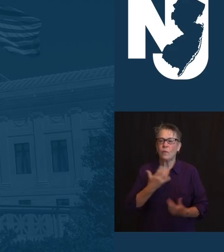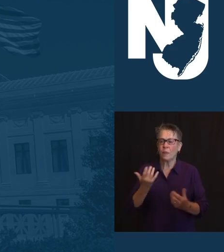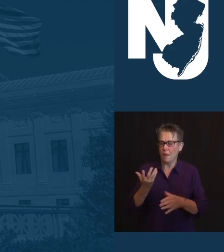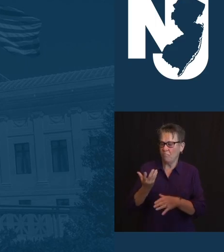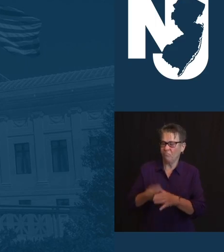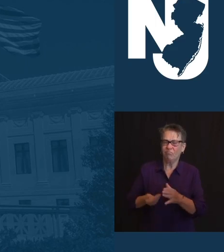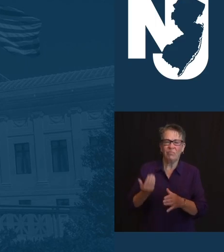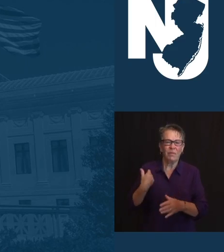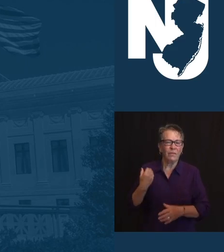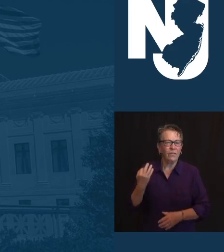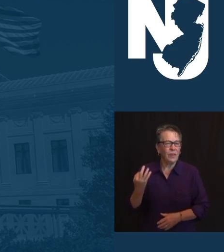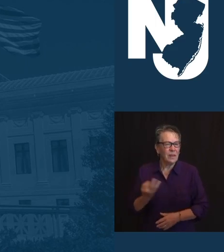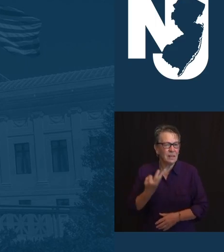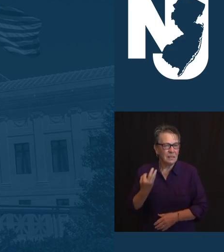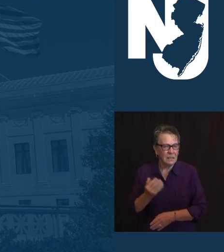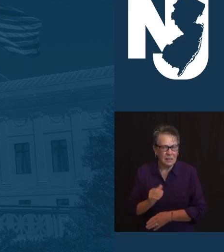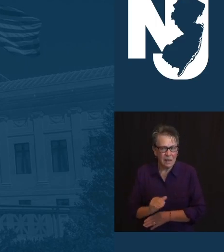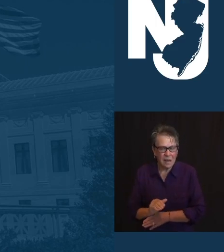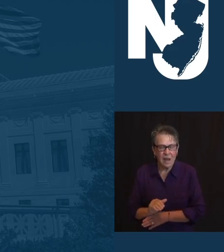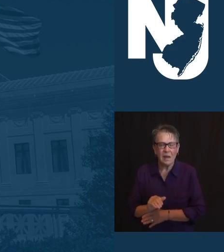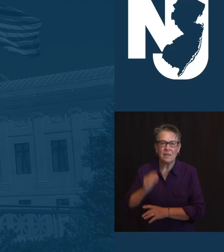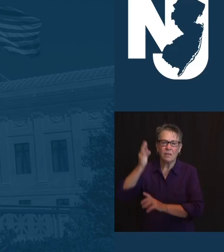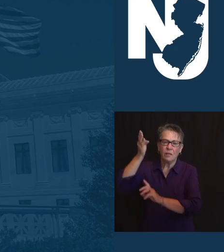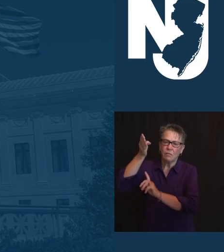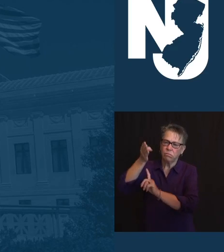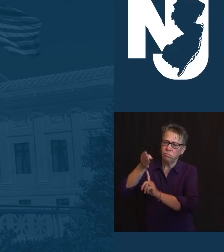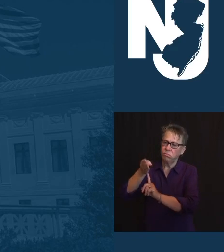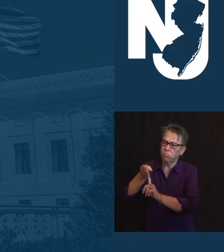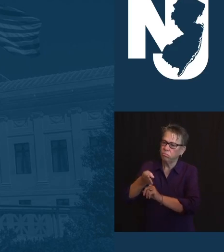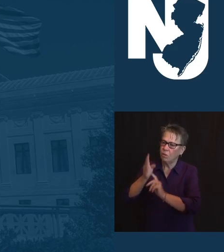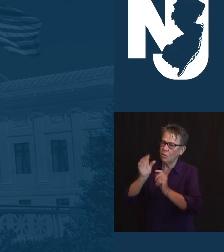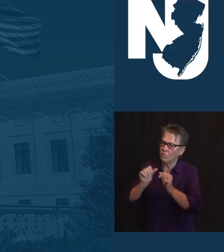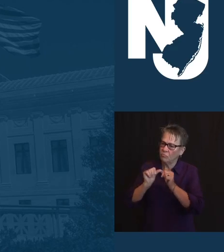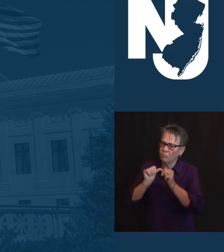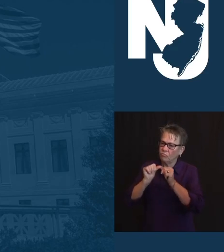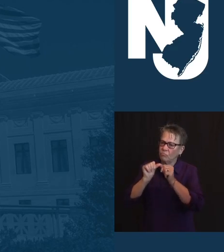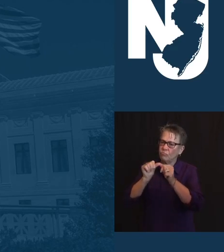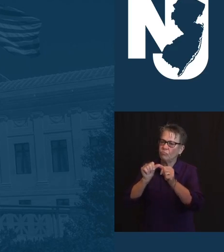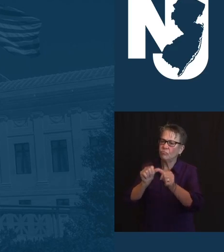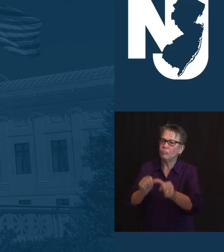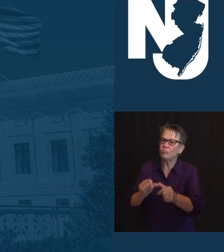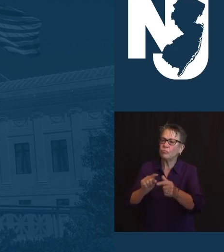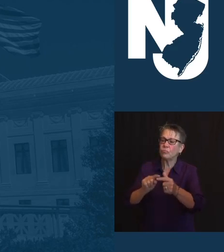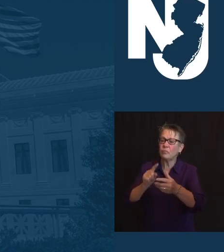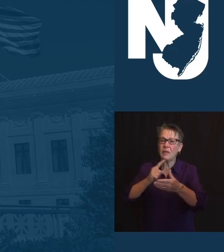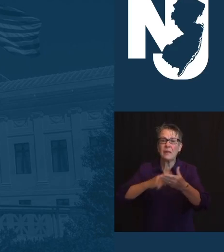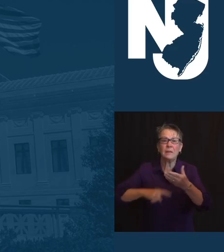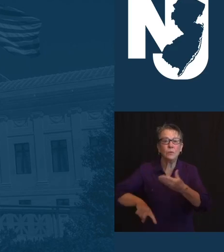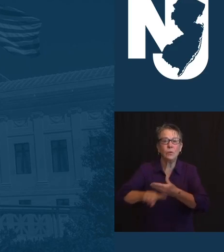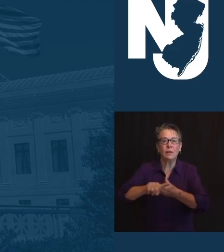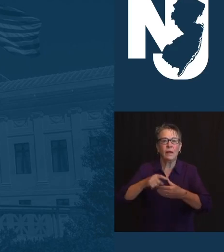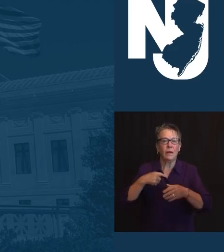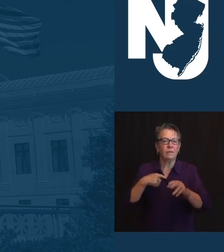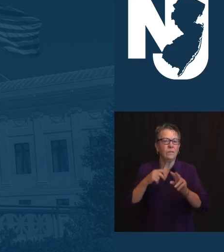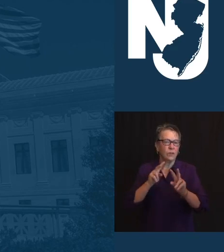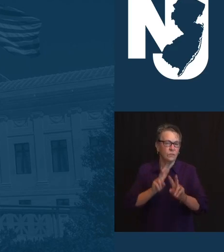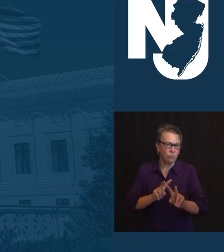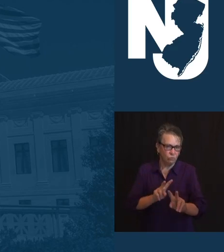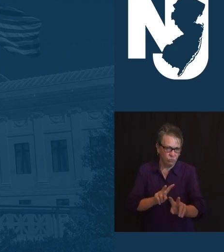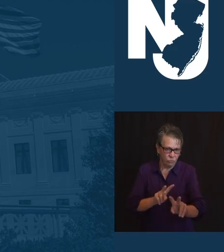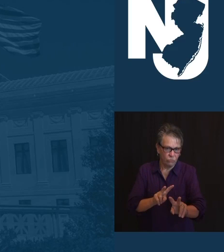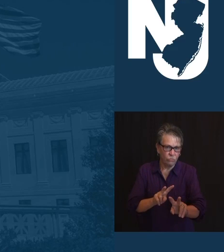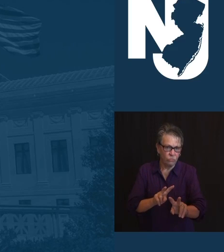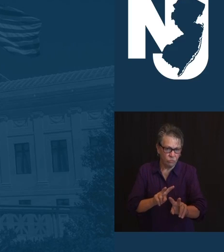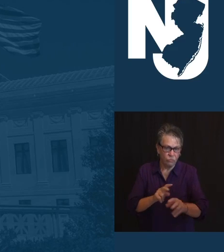until her burial later this week at Arlington National Cemetery. As a member of the Supreme Court for the past 27 years,